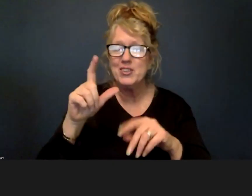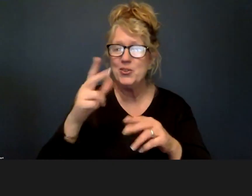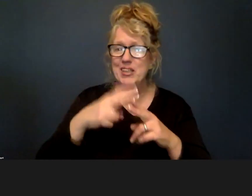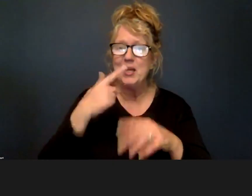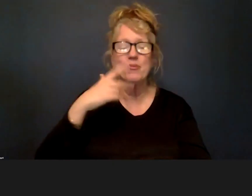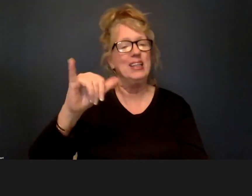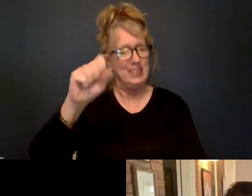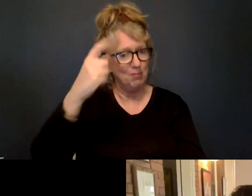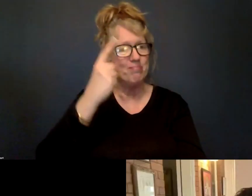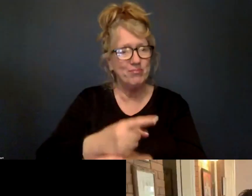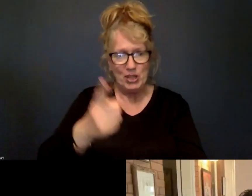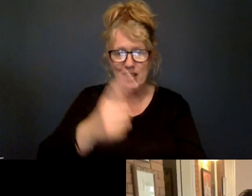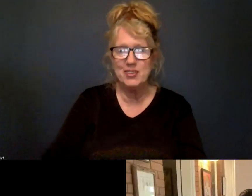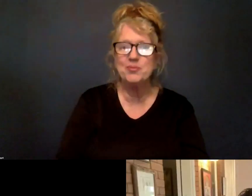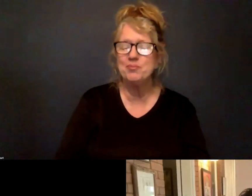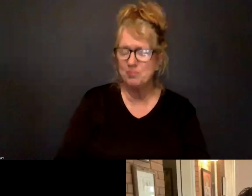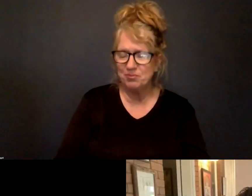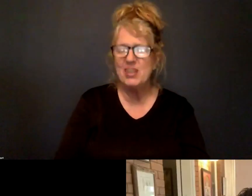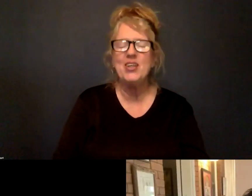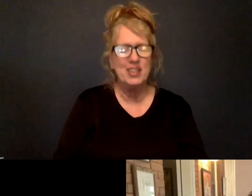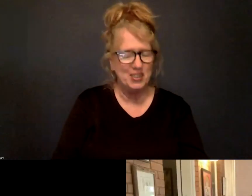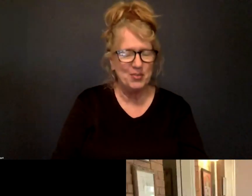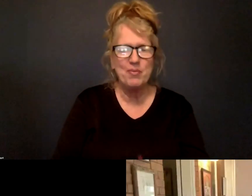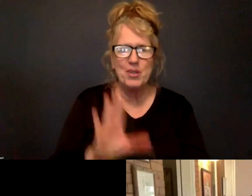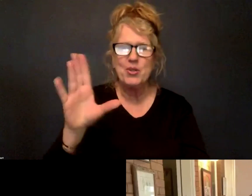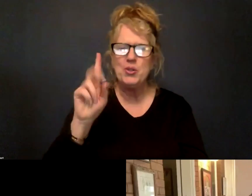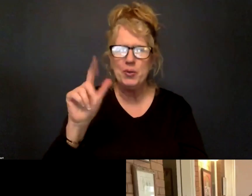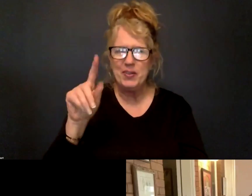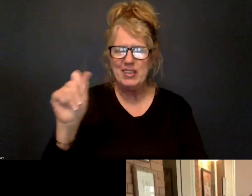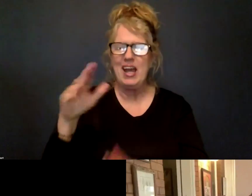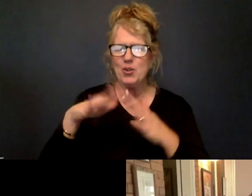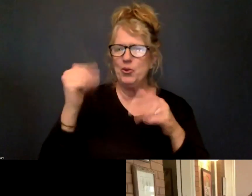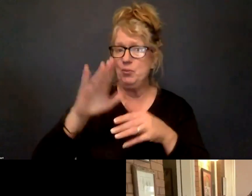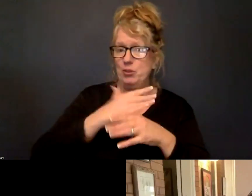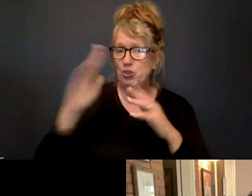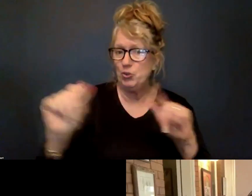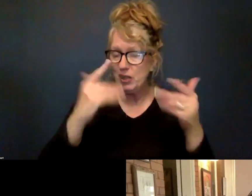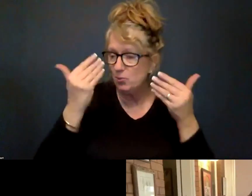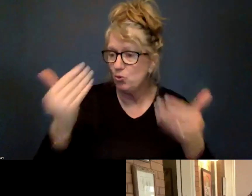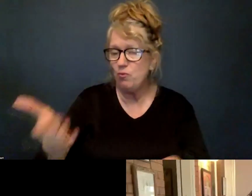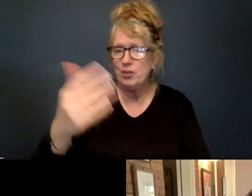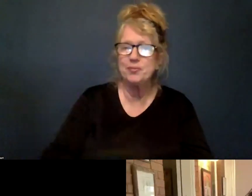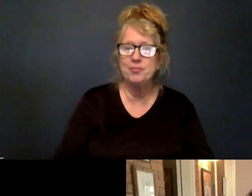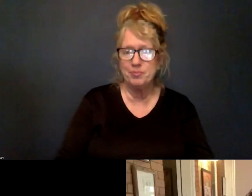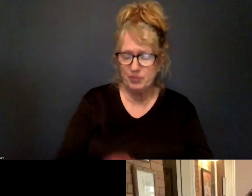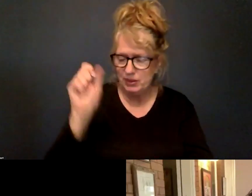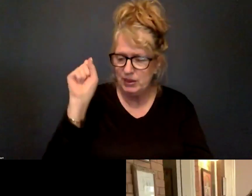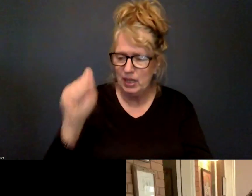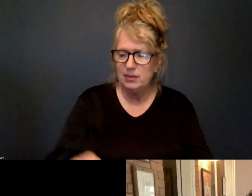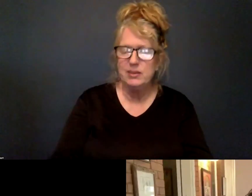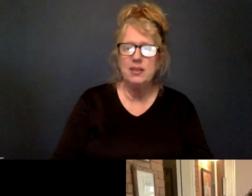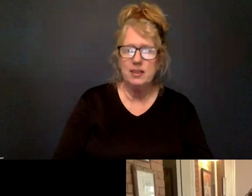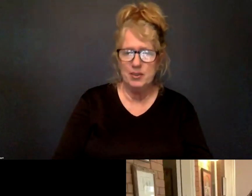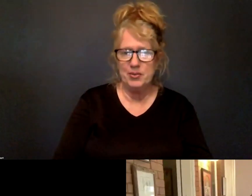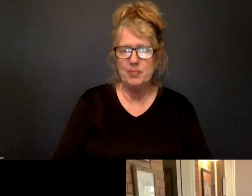Yes, yeah, you got it. Oh, excellent. Okay, you're with the Data Corner, and you're going to share your slides. Go for it. Yes, and I'm